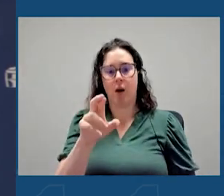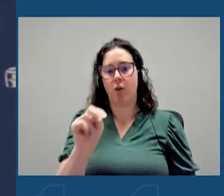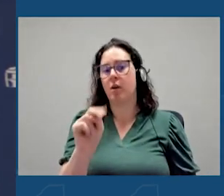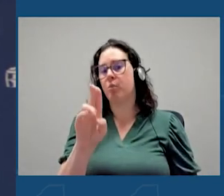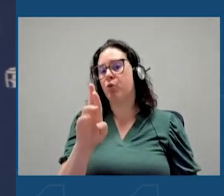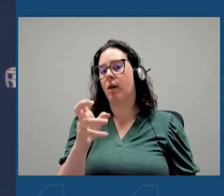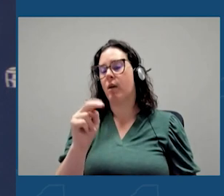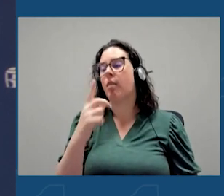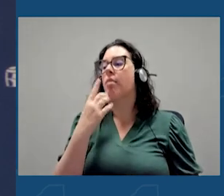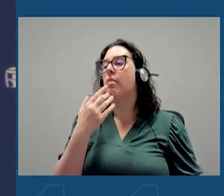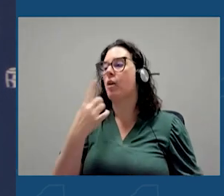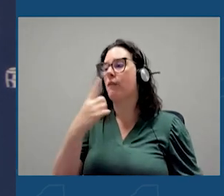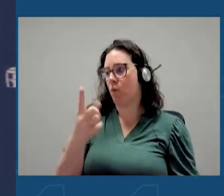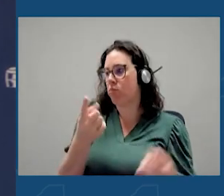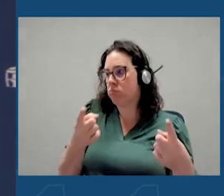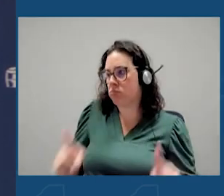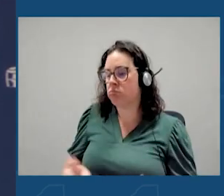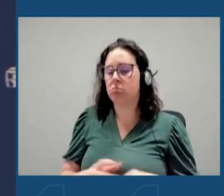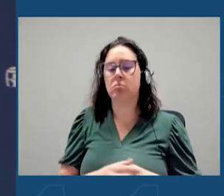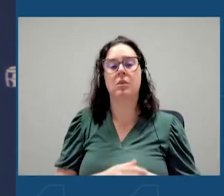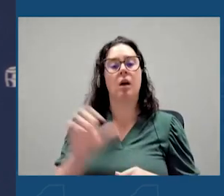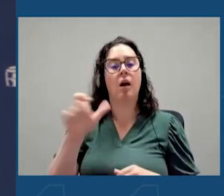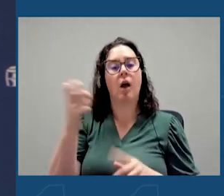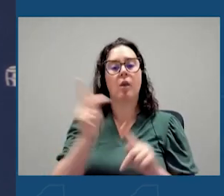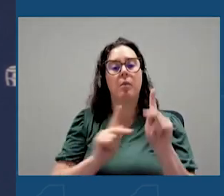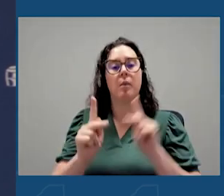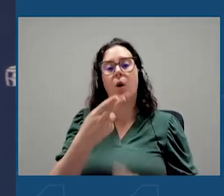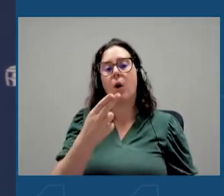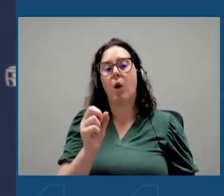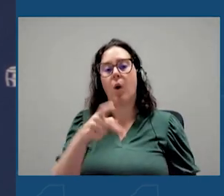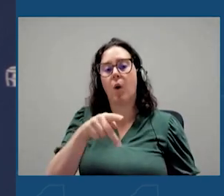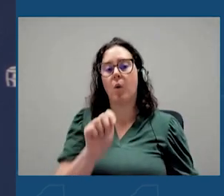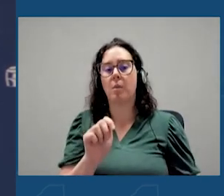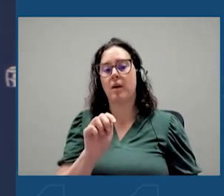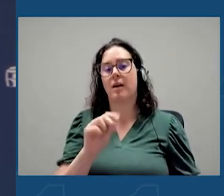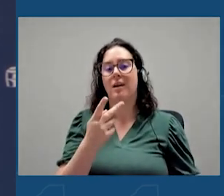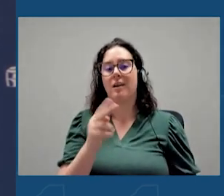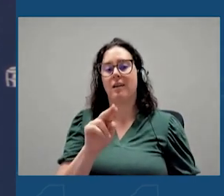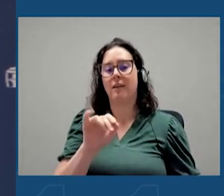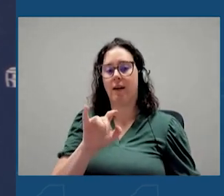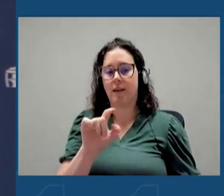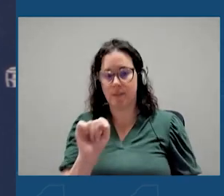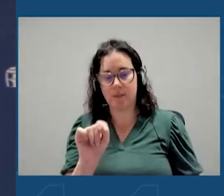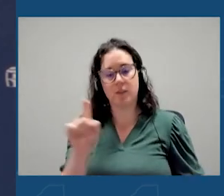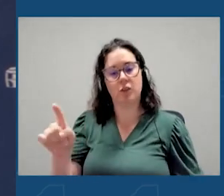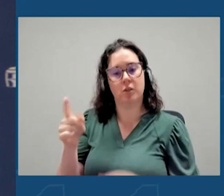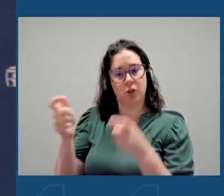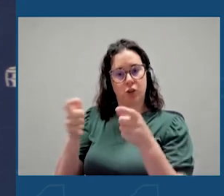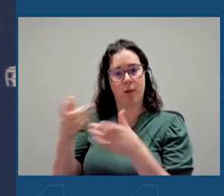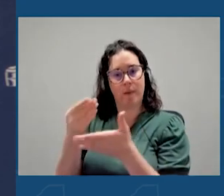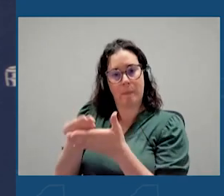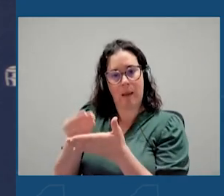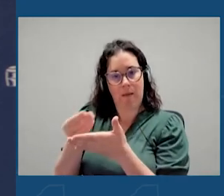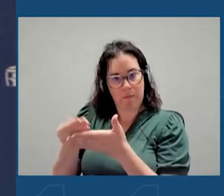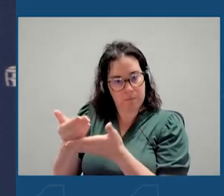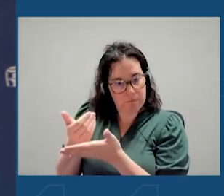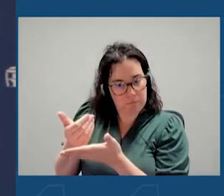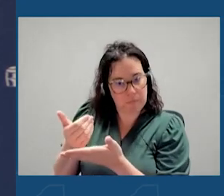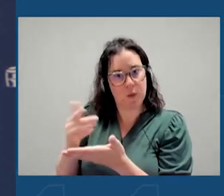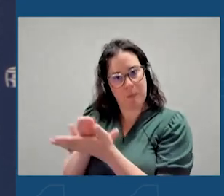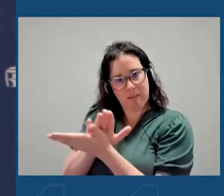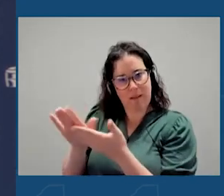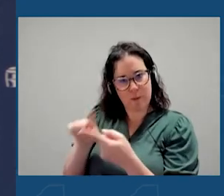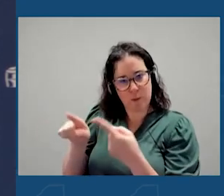well. To others, part of my team, Hope Knight, the president of Empire State Development. She's in charge of the money coming, so be nice to